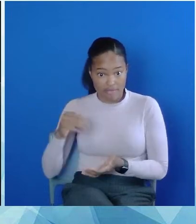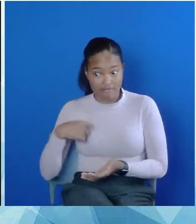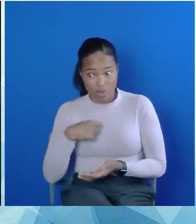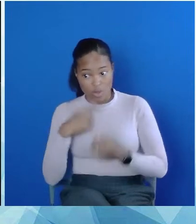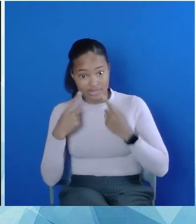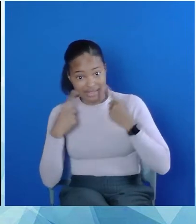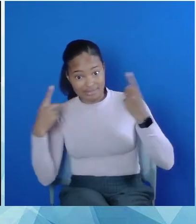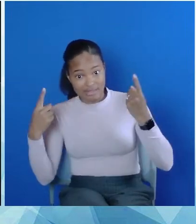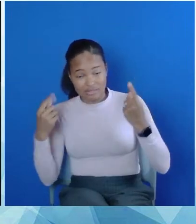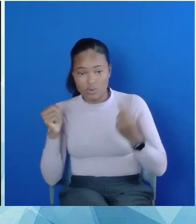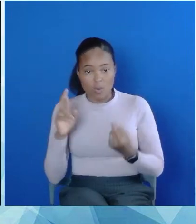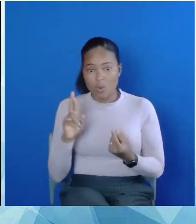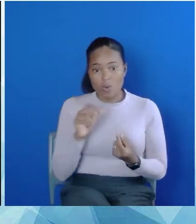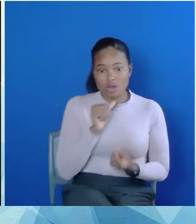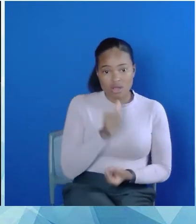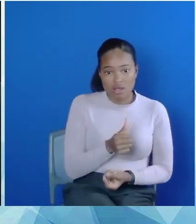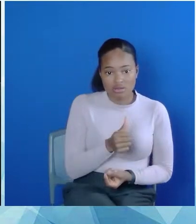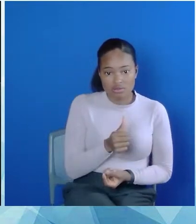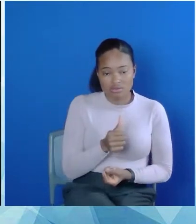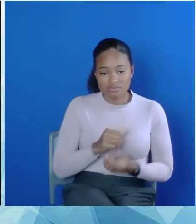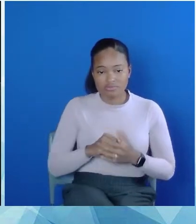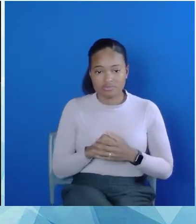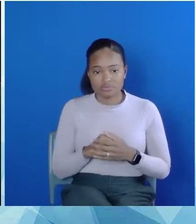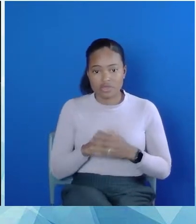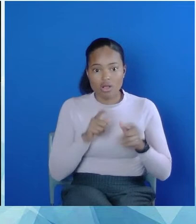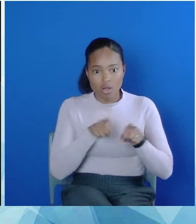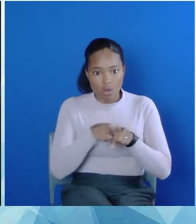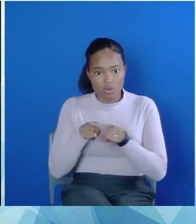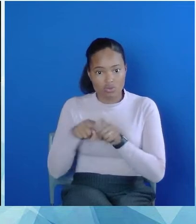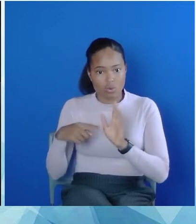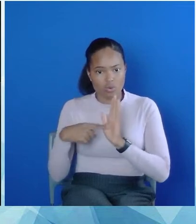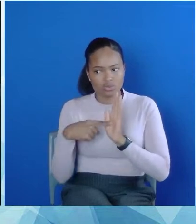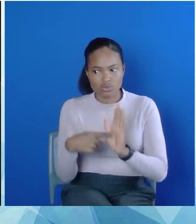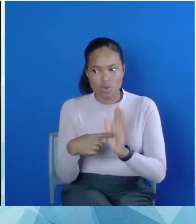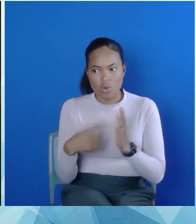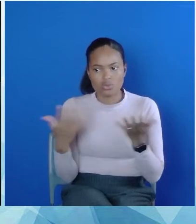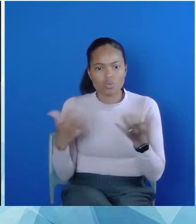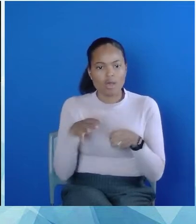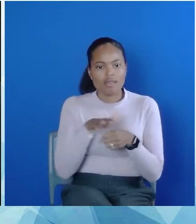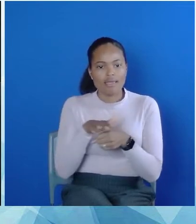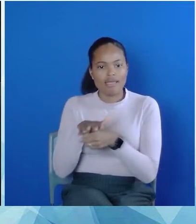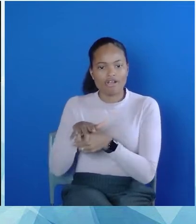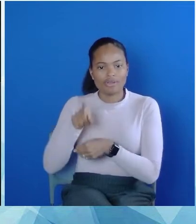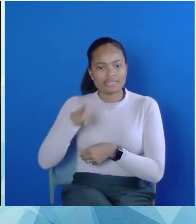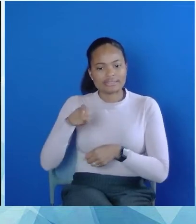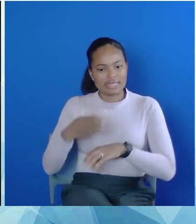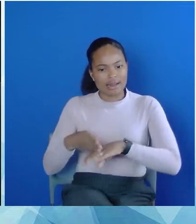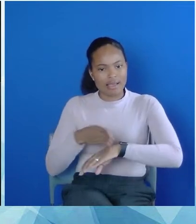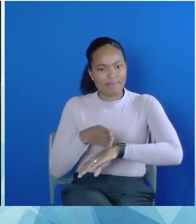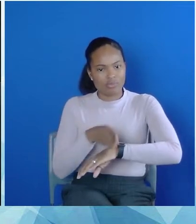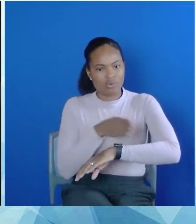successful. And it also shows what areas for improvement we have.